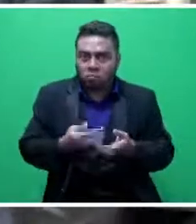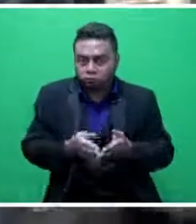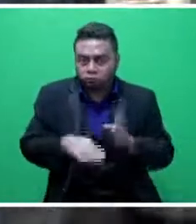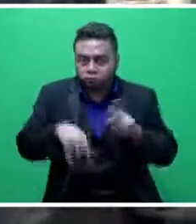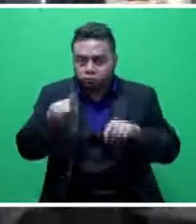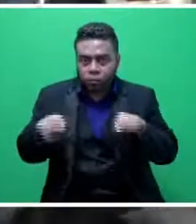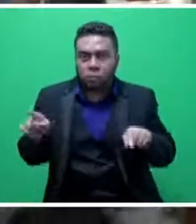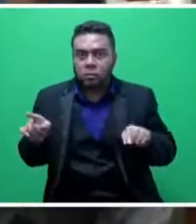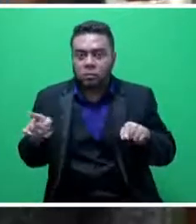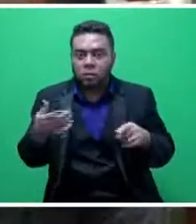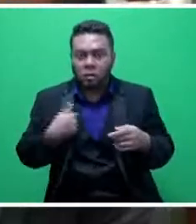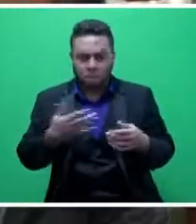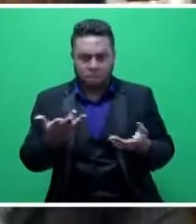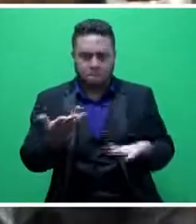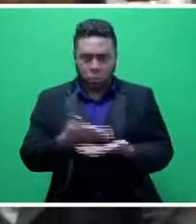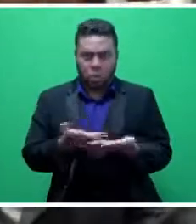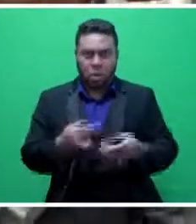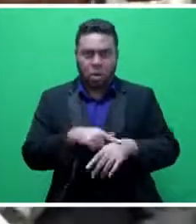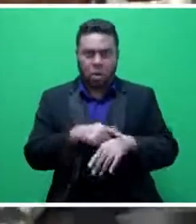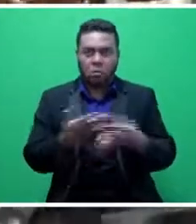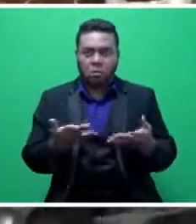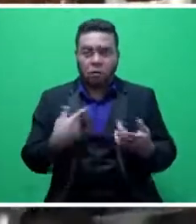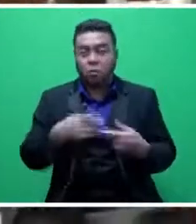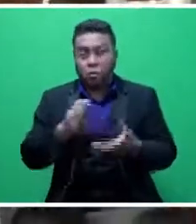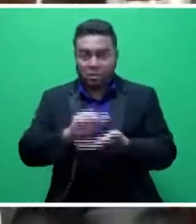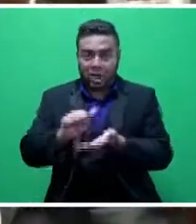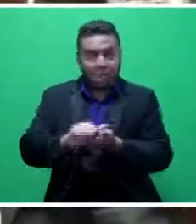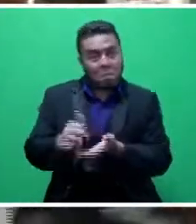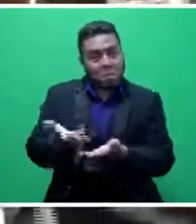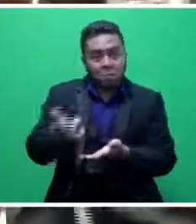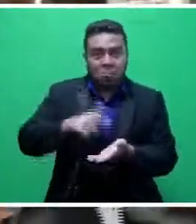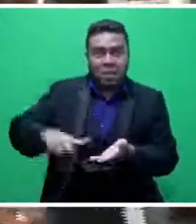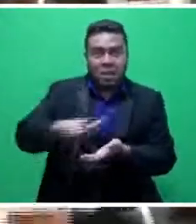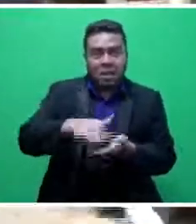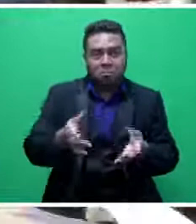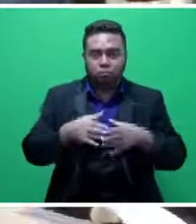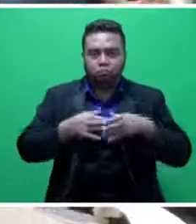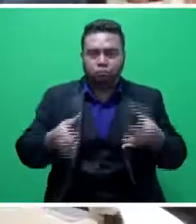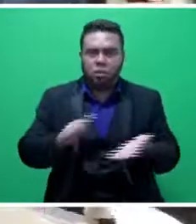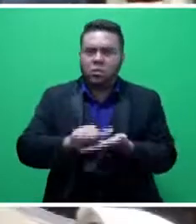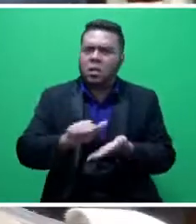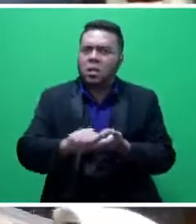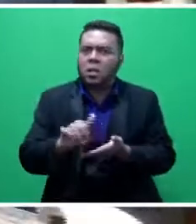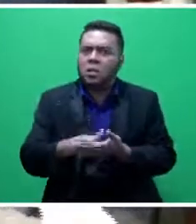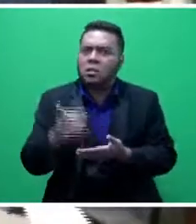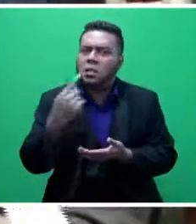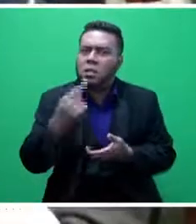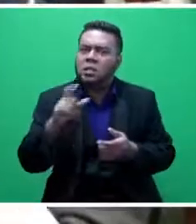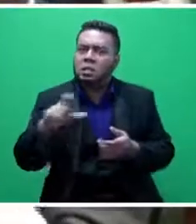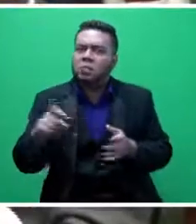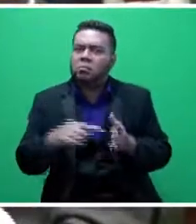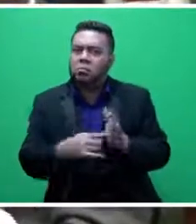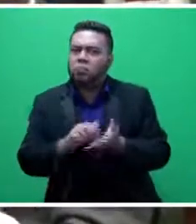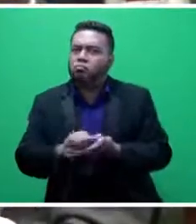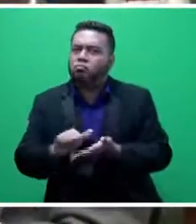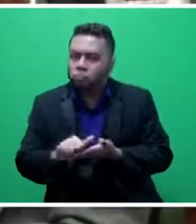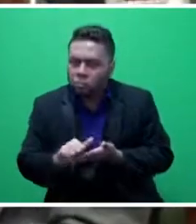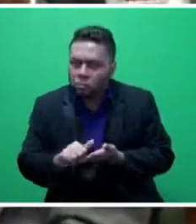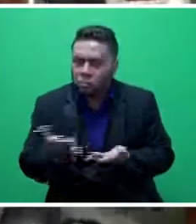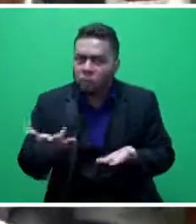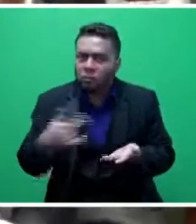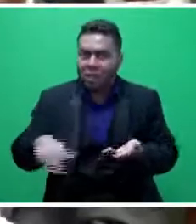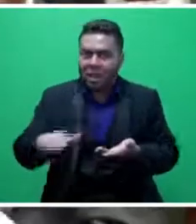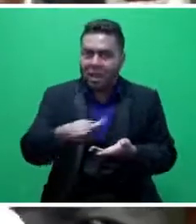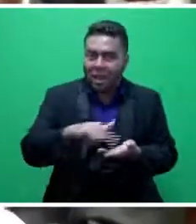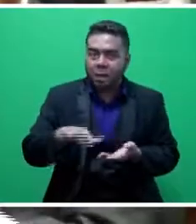anomaly. So if you are selling a property and they'll charge CGT on the